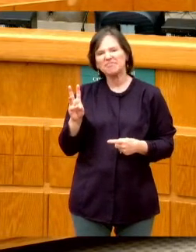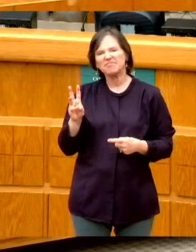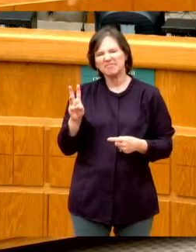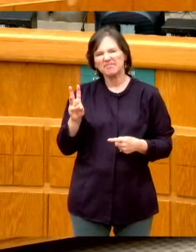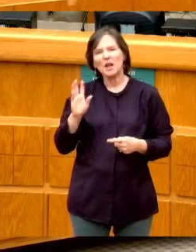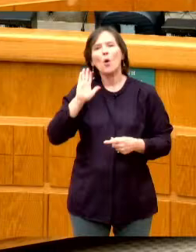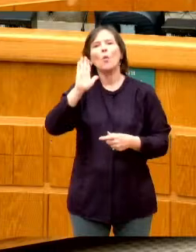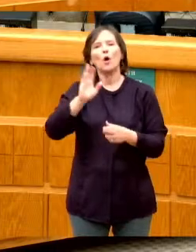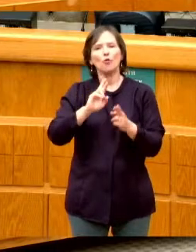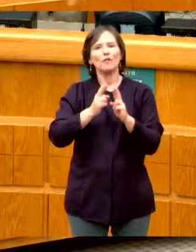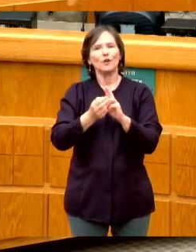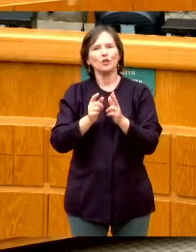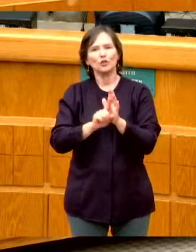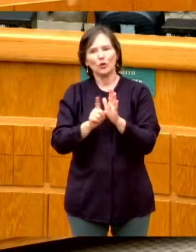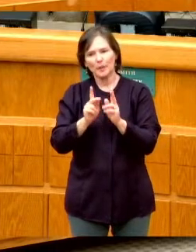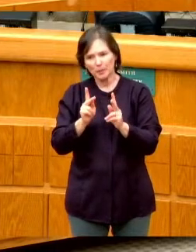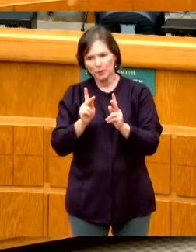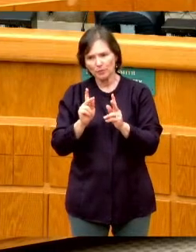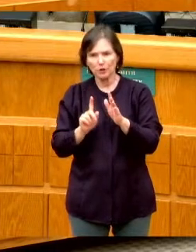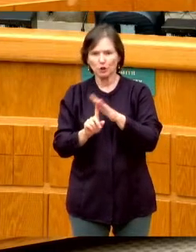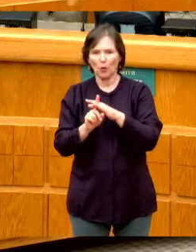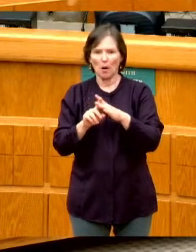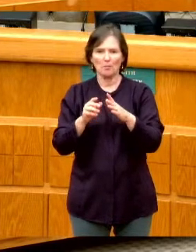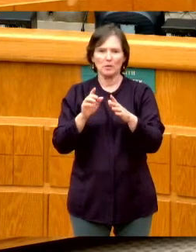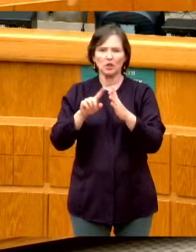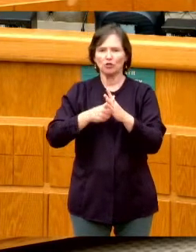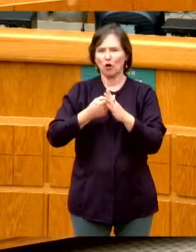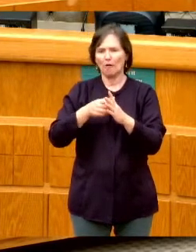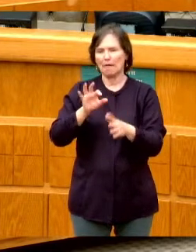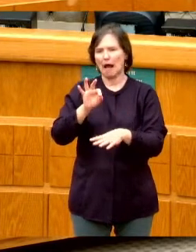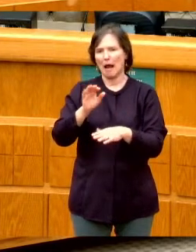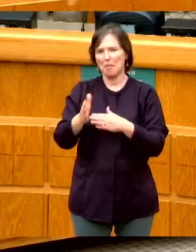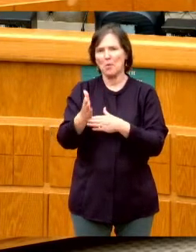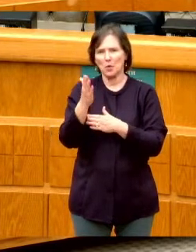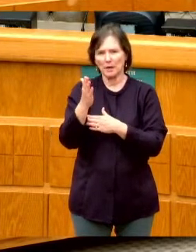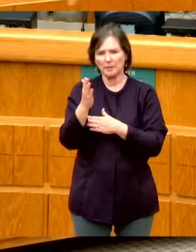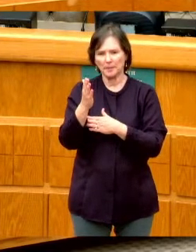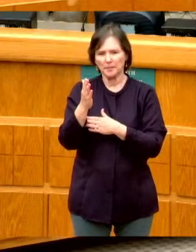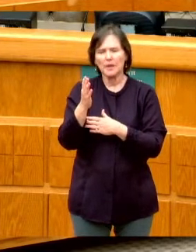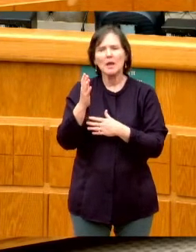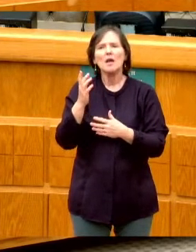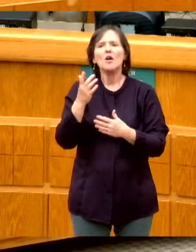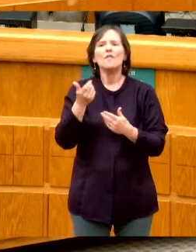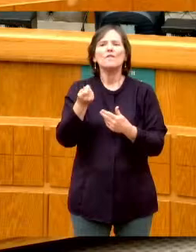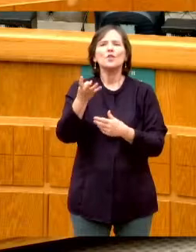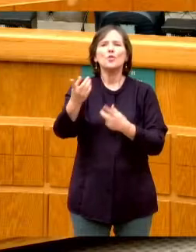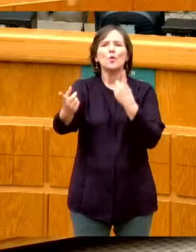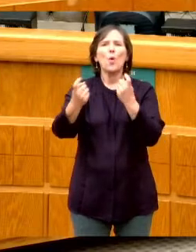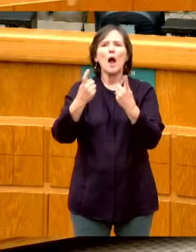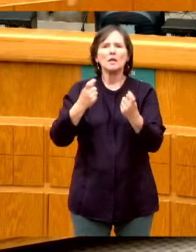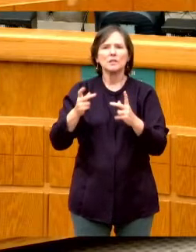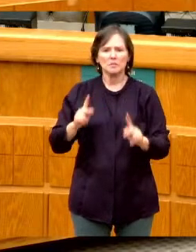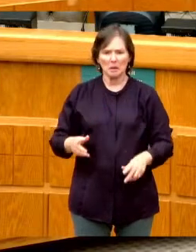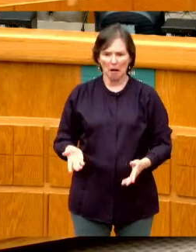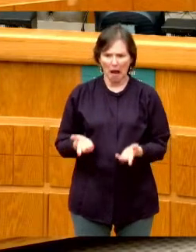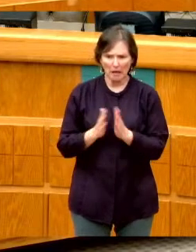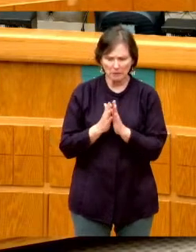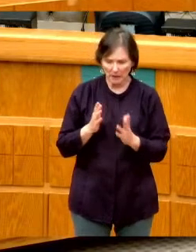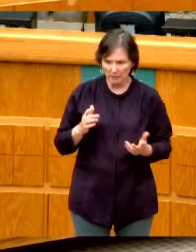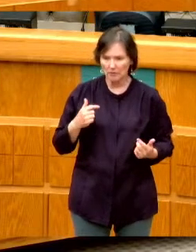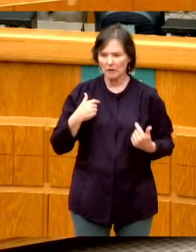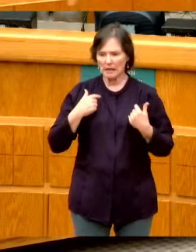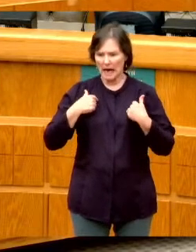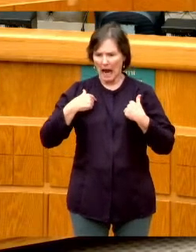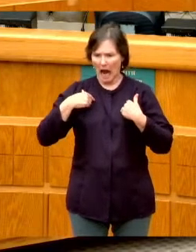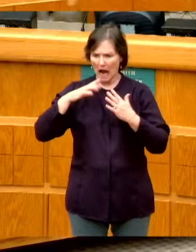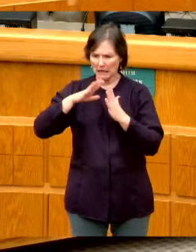many questions. Some of these questions include, I'm scheduled to receive the second dose, but I have not been